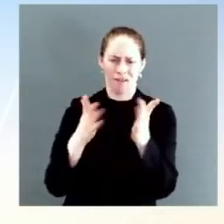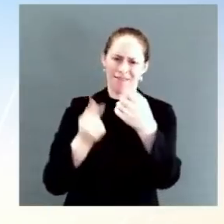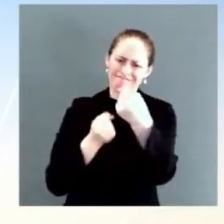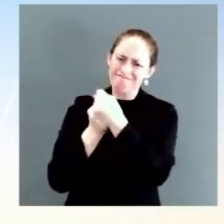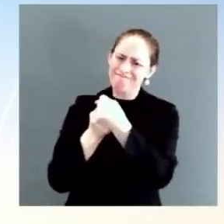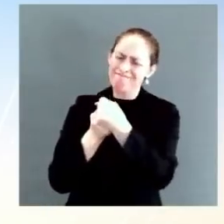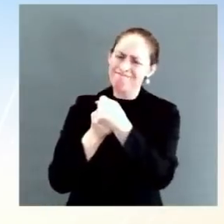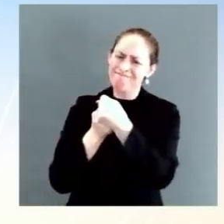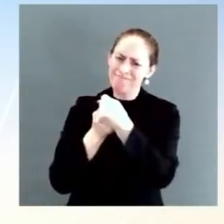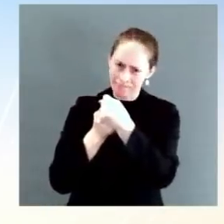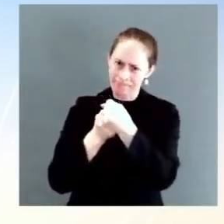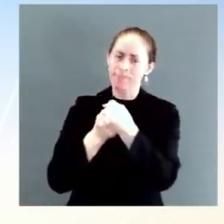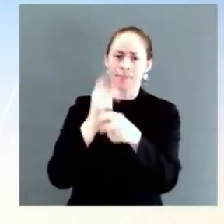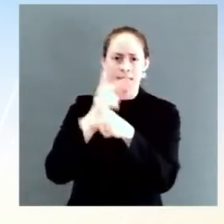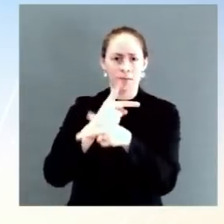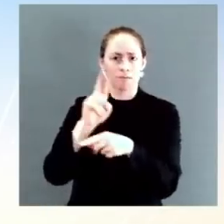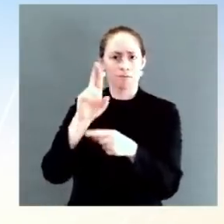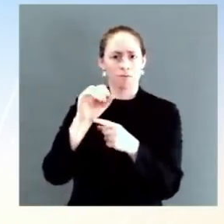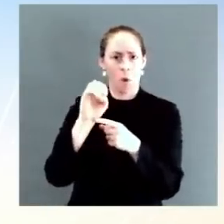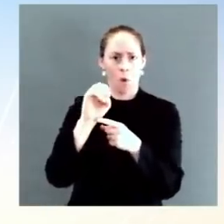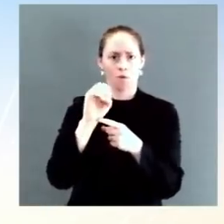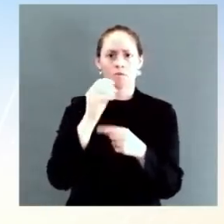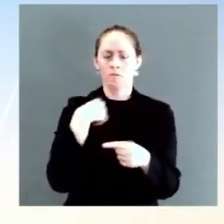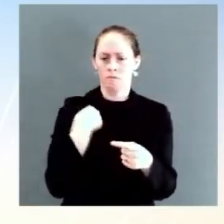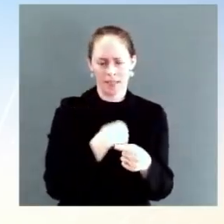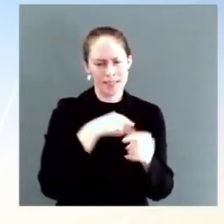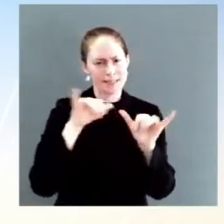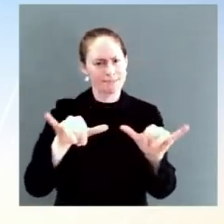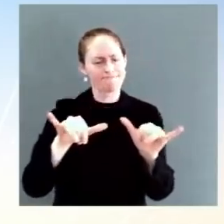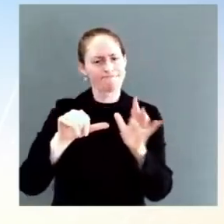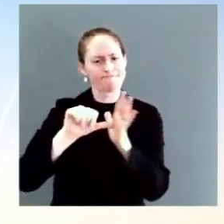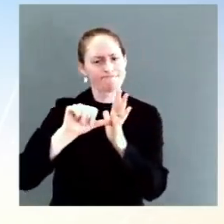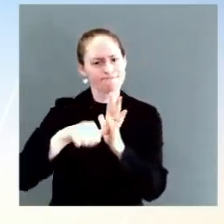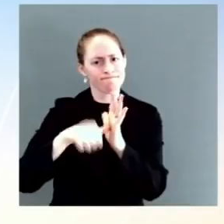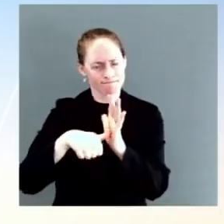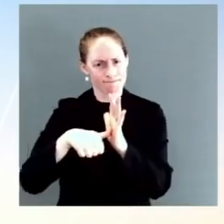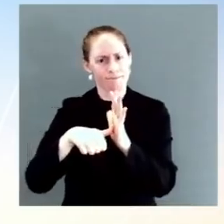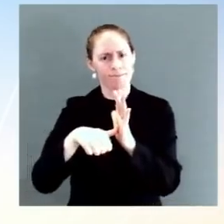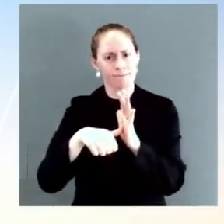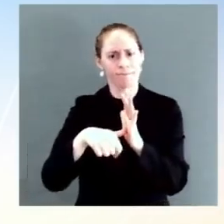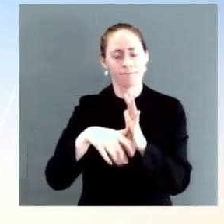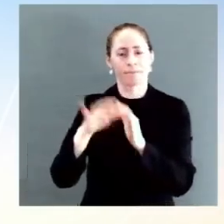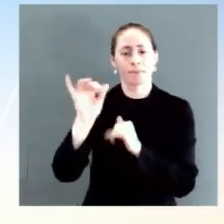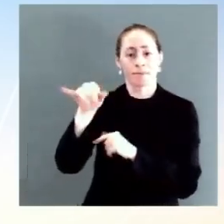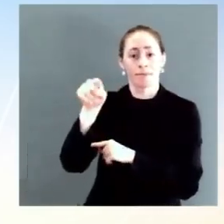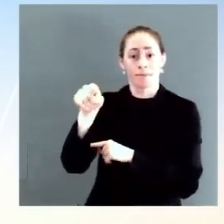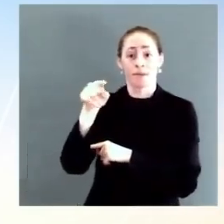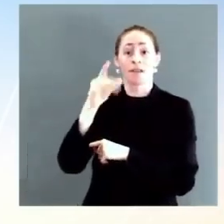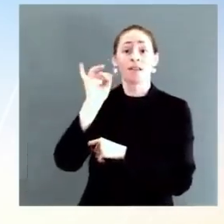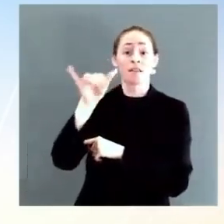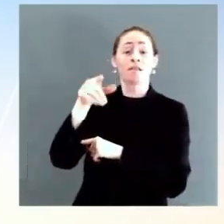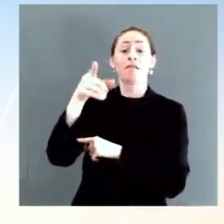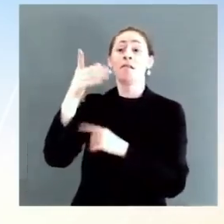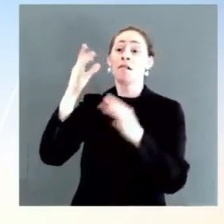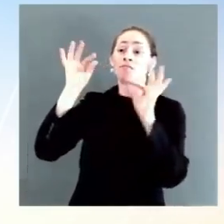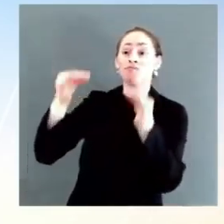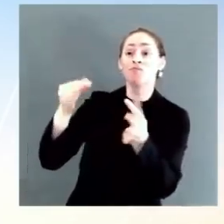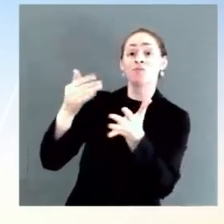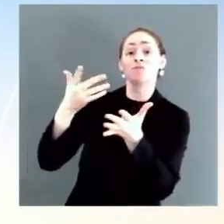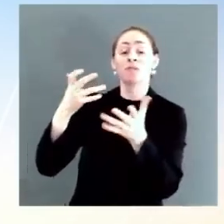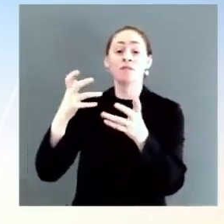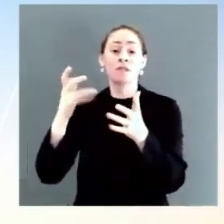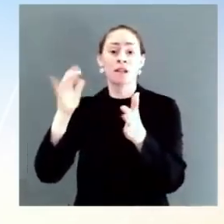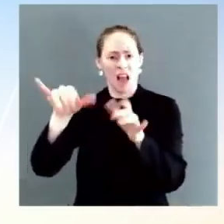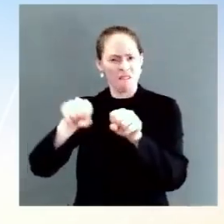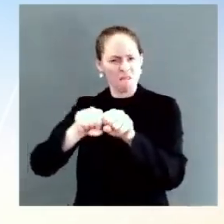constitutional rights to safe and legal abortions. This case presents a grave threat to women's means fundamental rights to all of our rights as protected